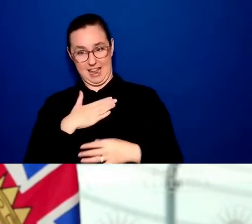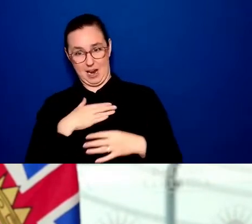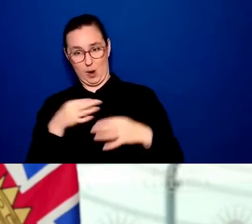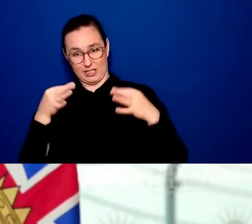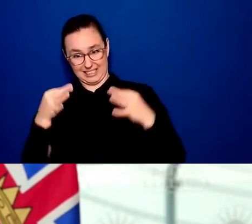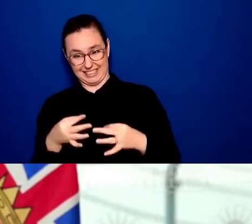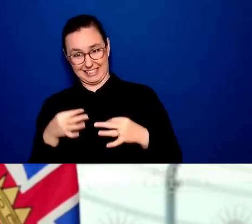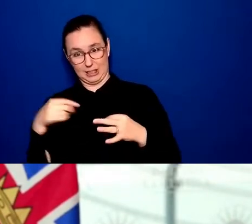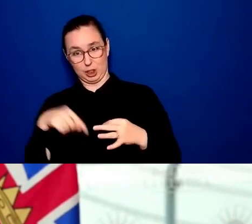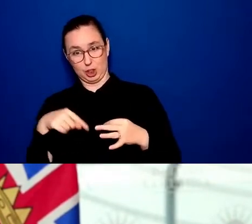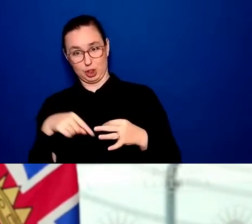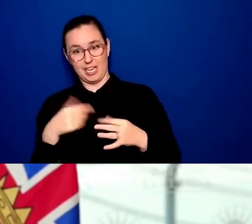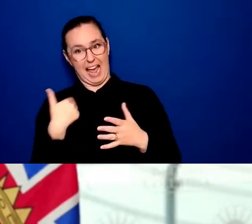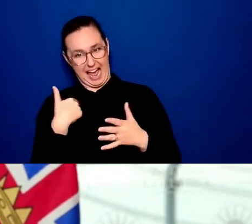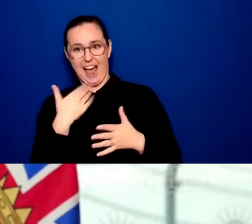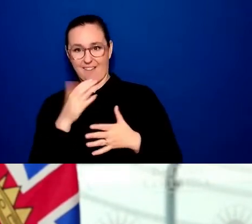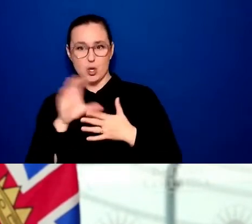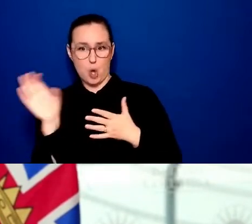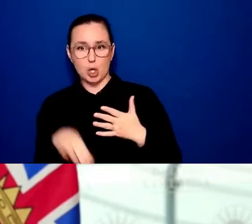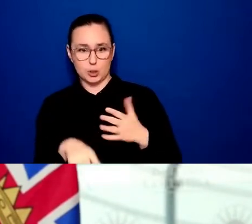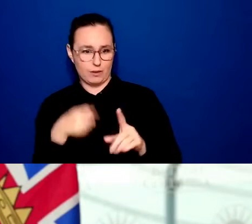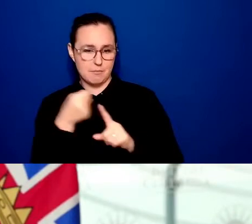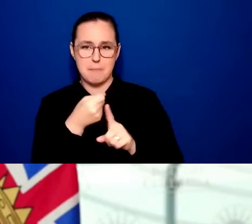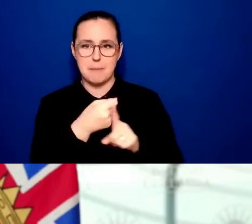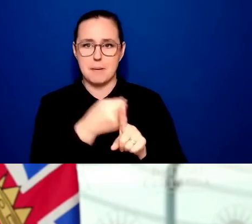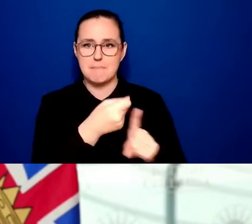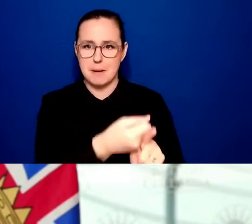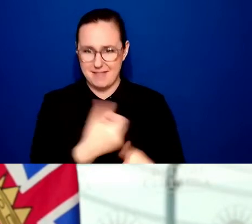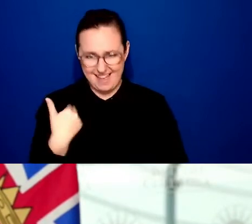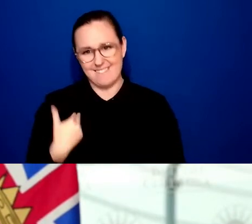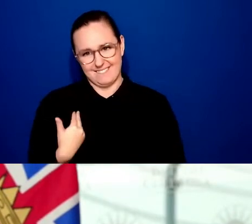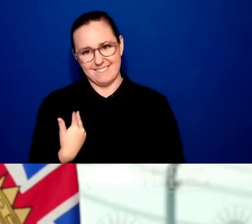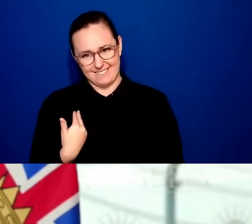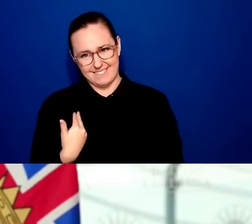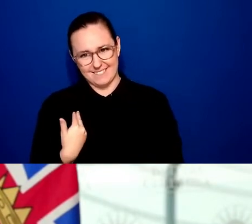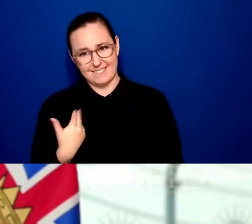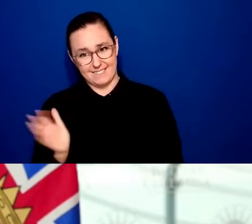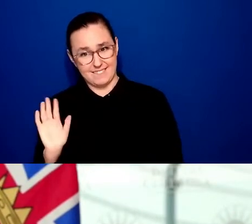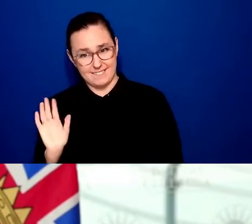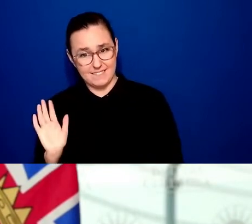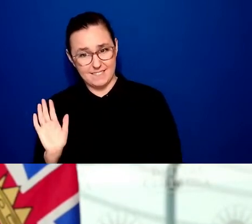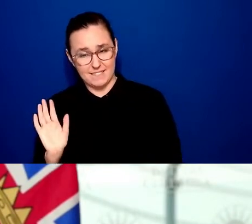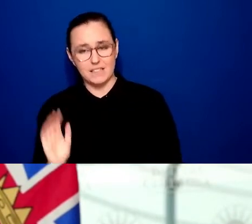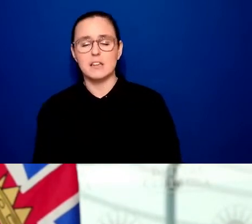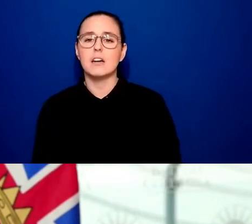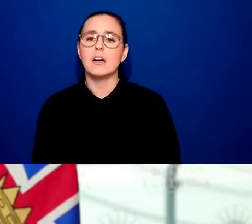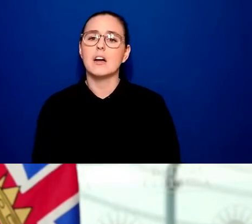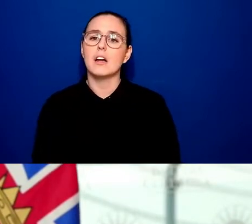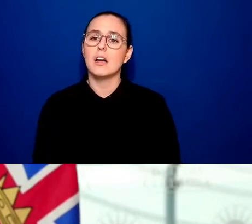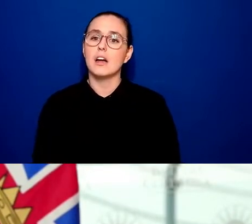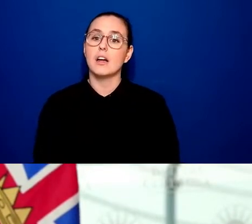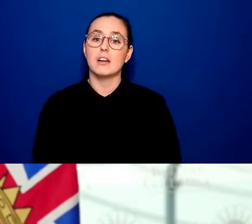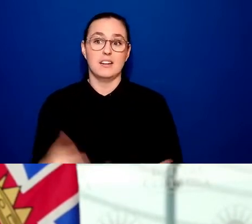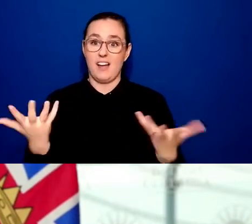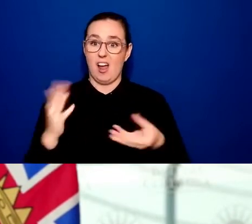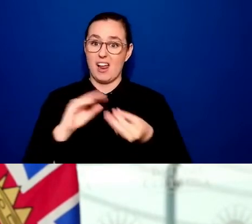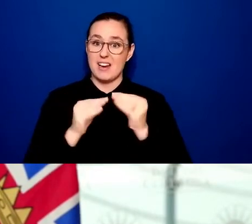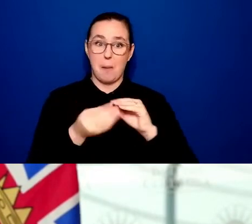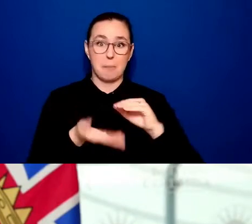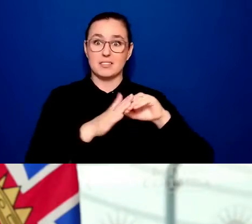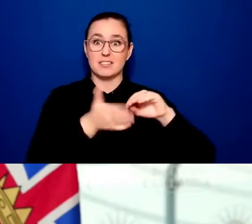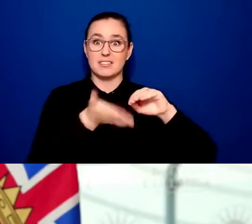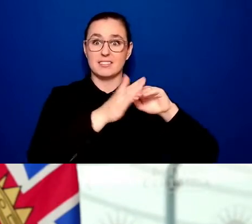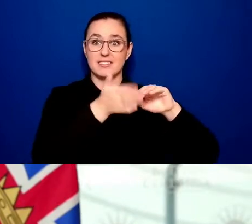communities now, those consequences mean people can't get the care they need. It means that children can't safely go to school in some